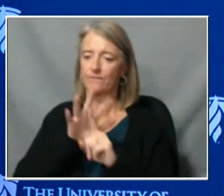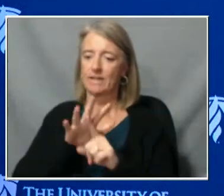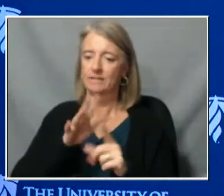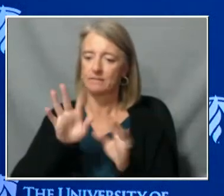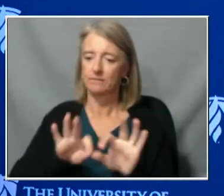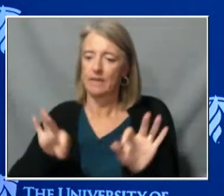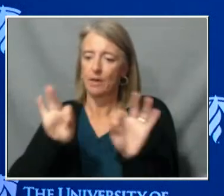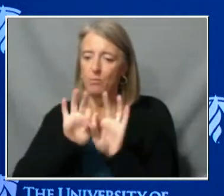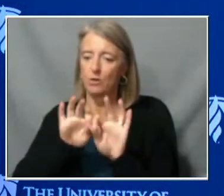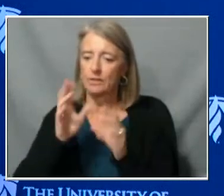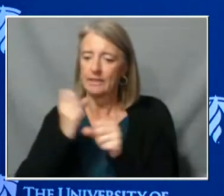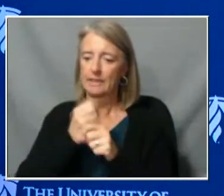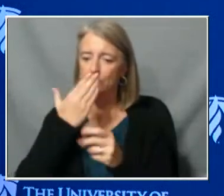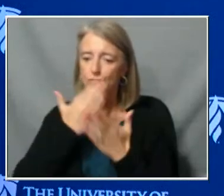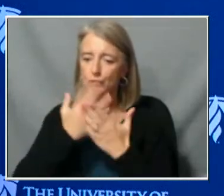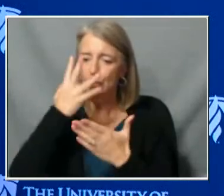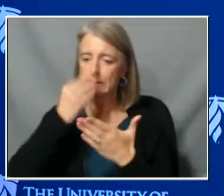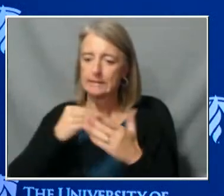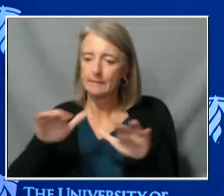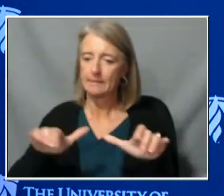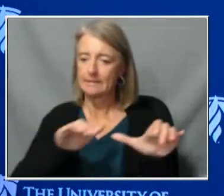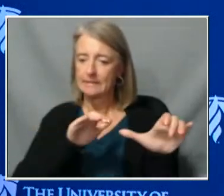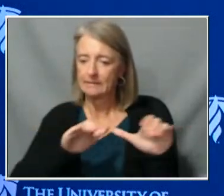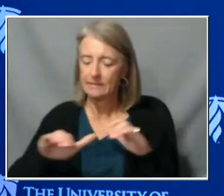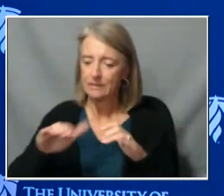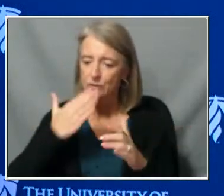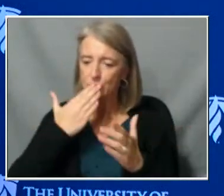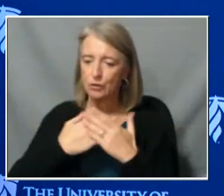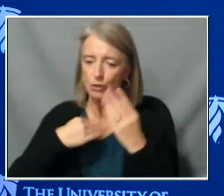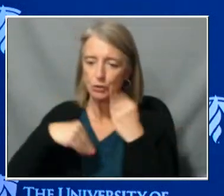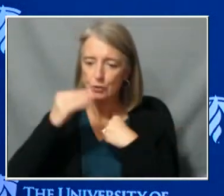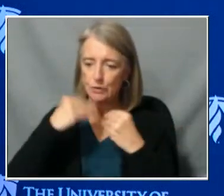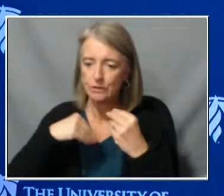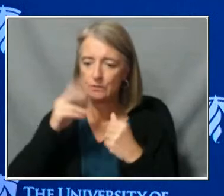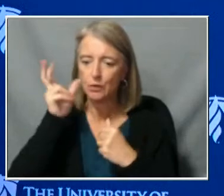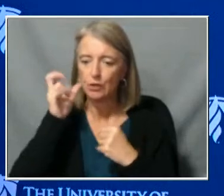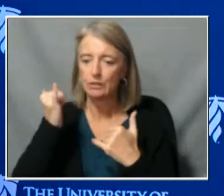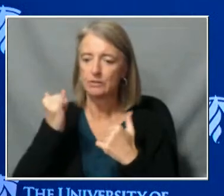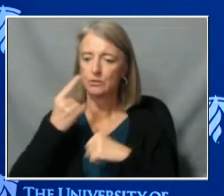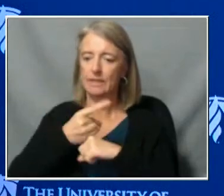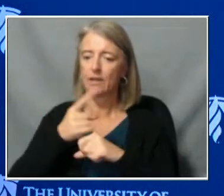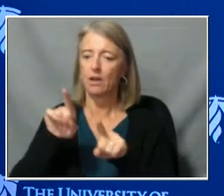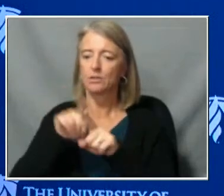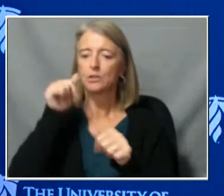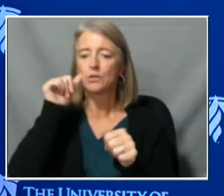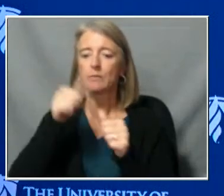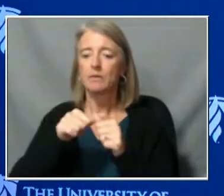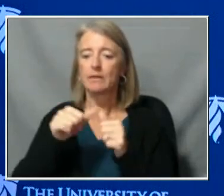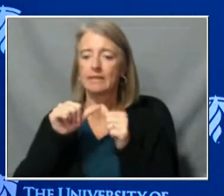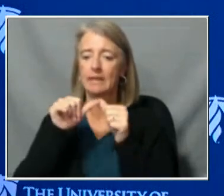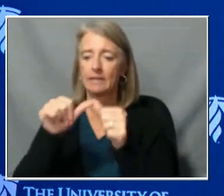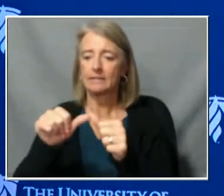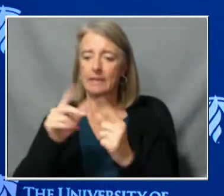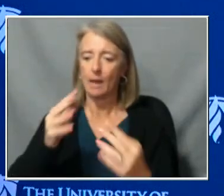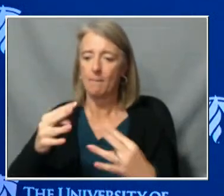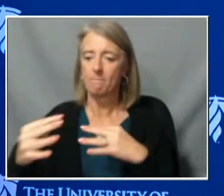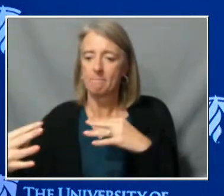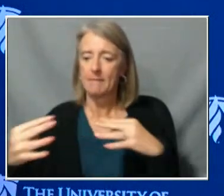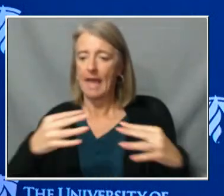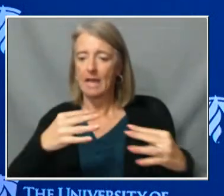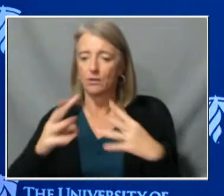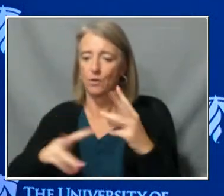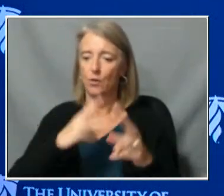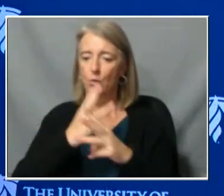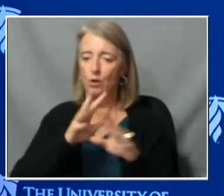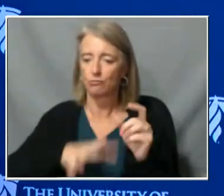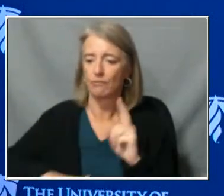get good sleep, activity we've heard about, good nutrition we've heard about today. But also remember, we are constantly in a battle with the world around us. So